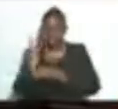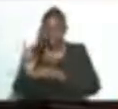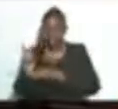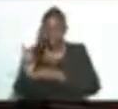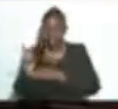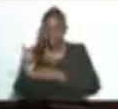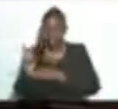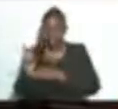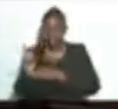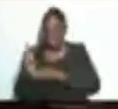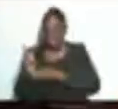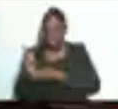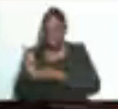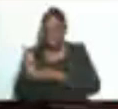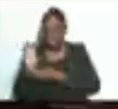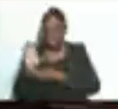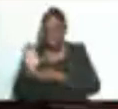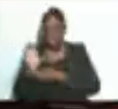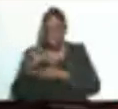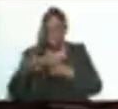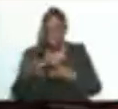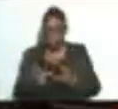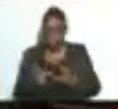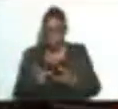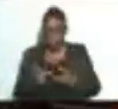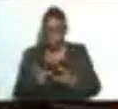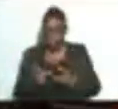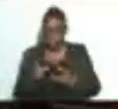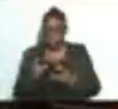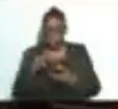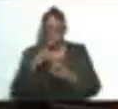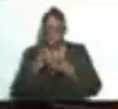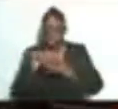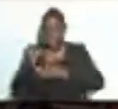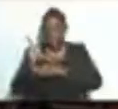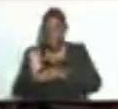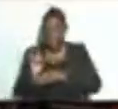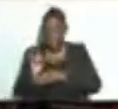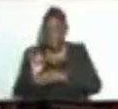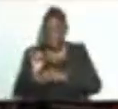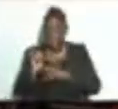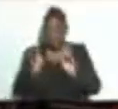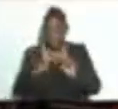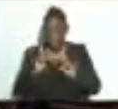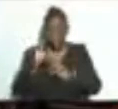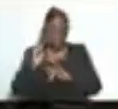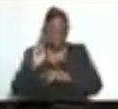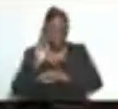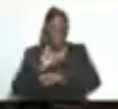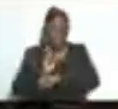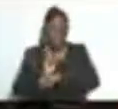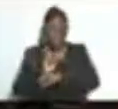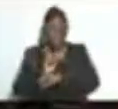2,288 renovated rooms and more than 300 Bahamians employed, we